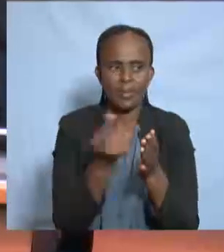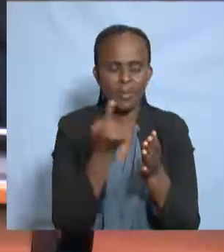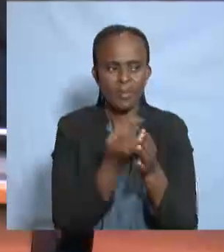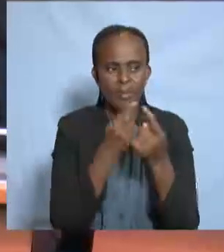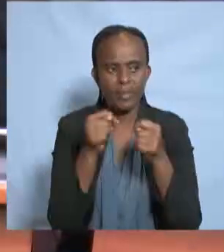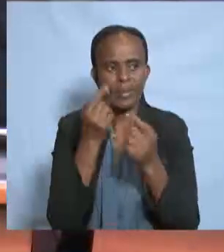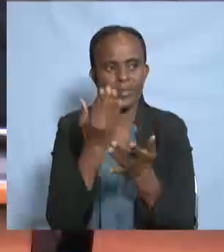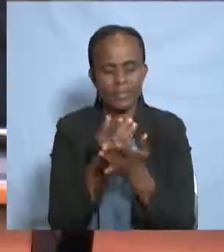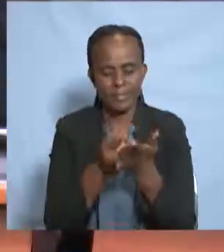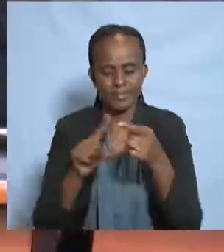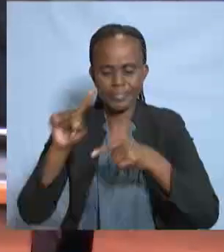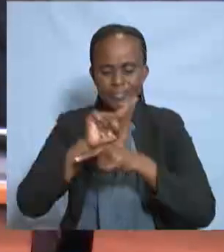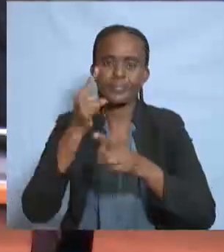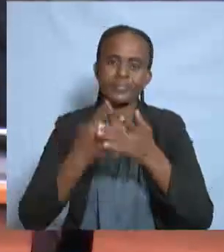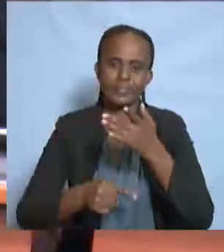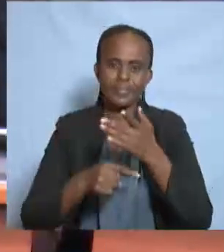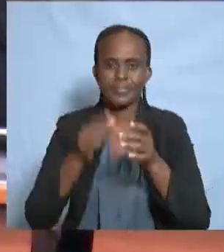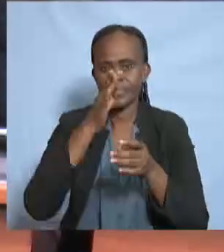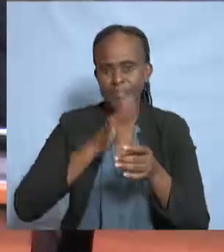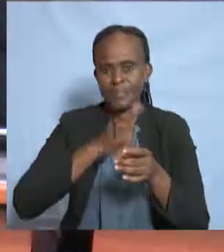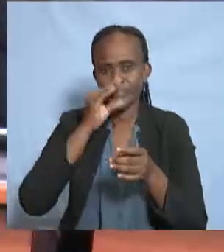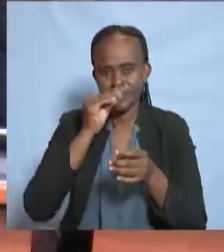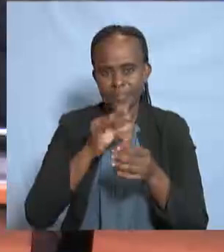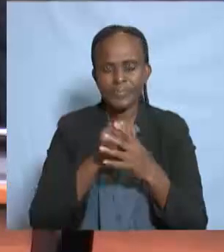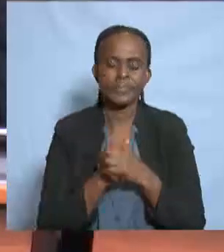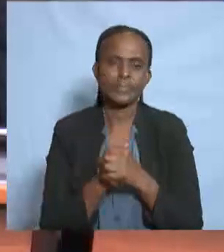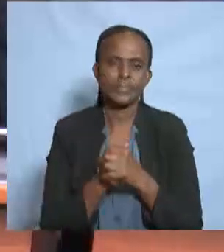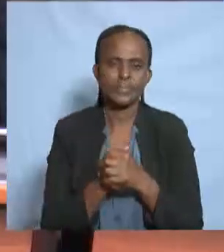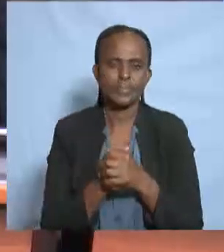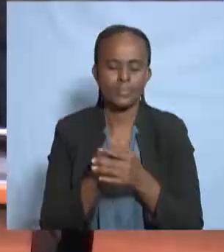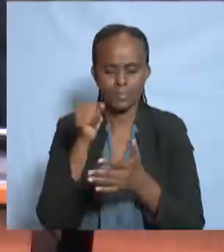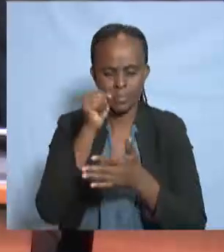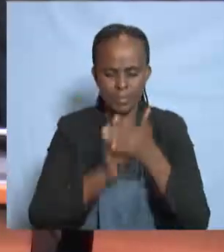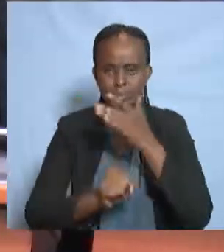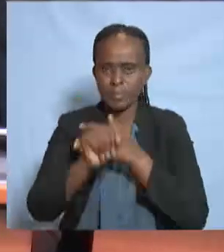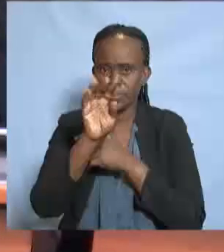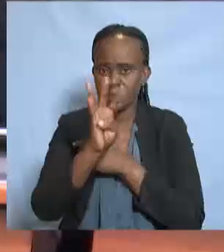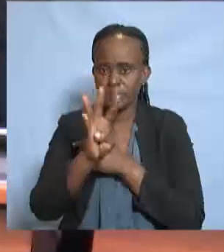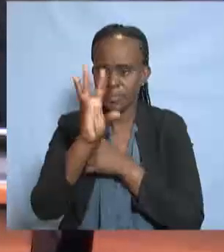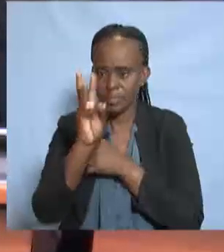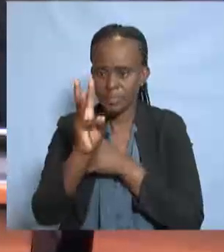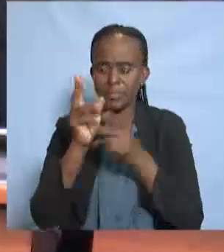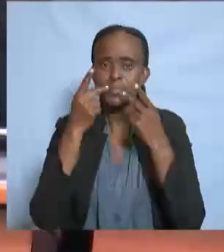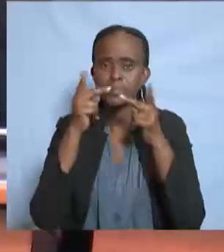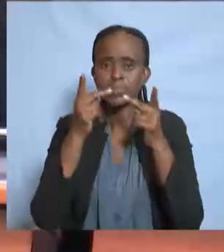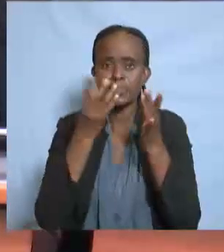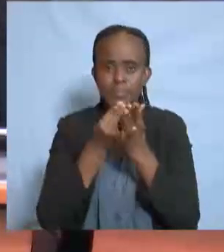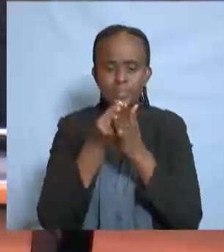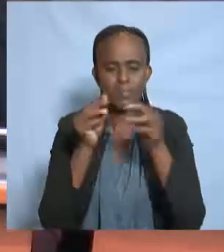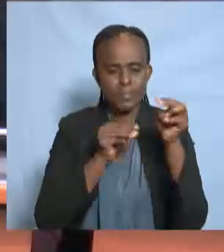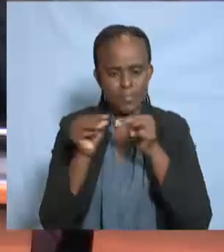to suggest today. Madam Speaker, Section 46 of the Public Finance Management